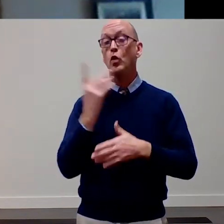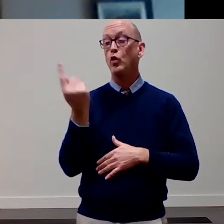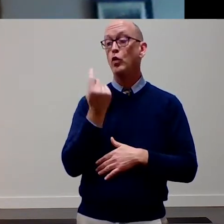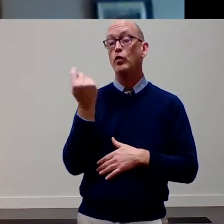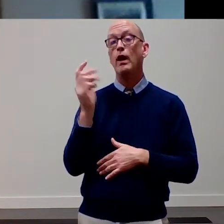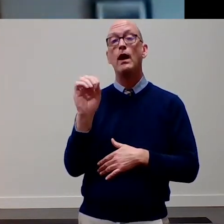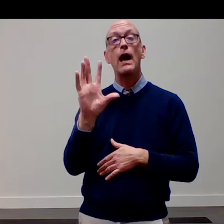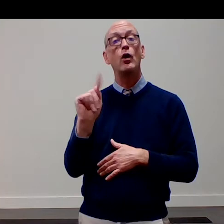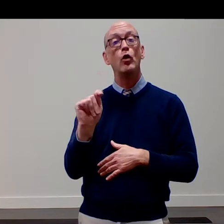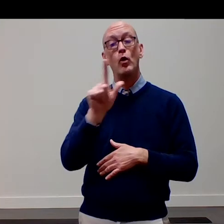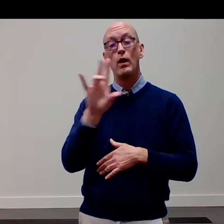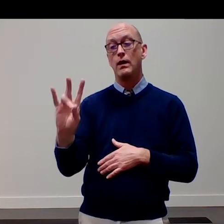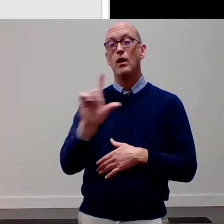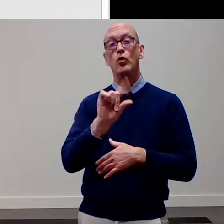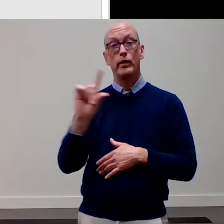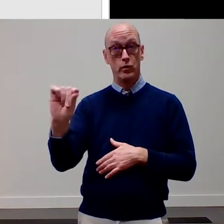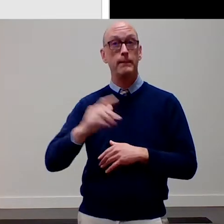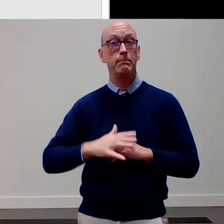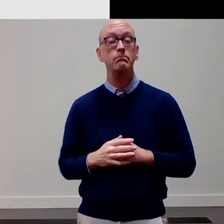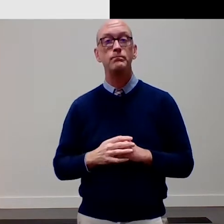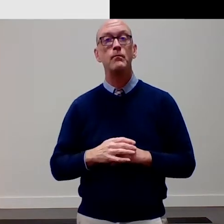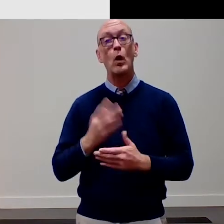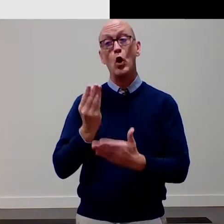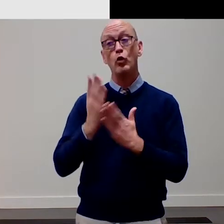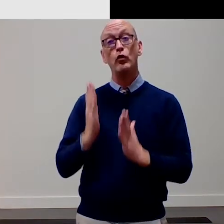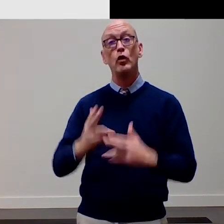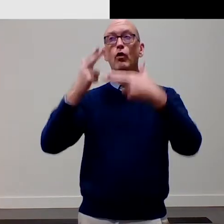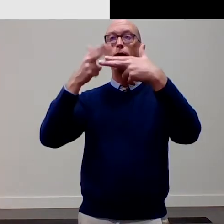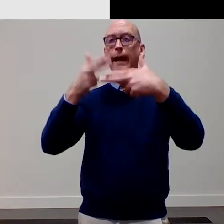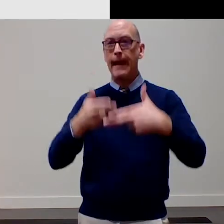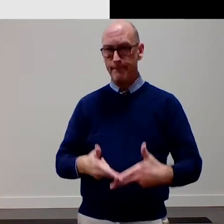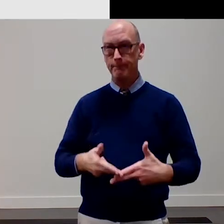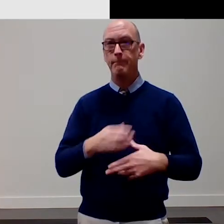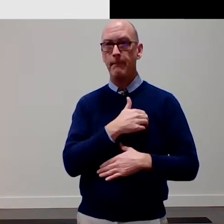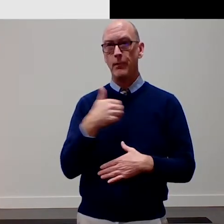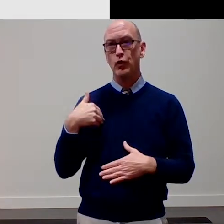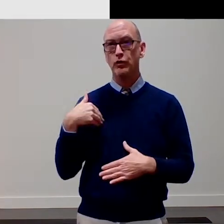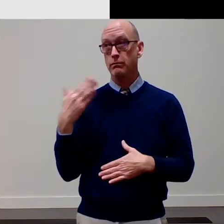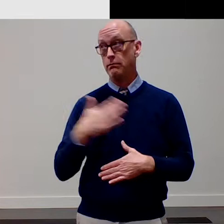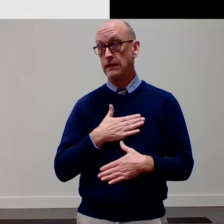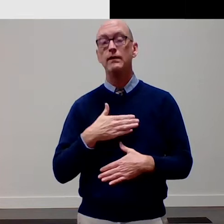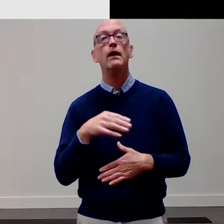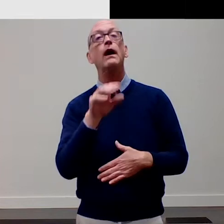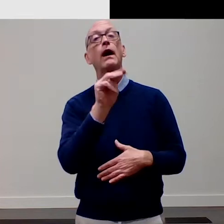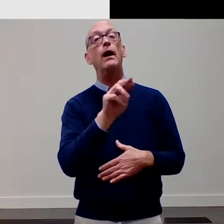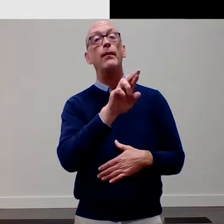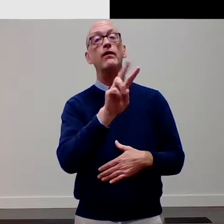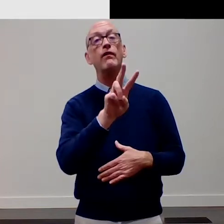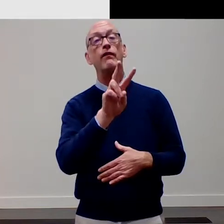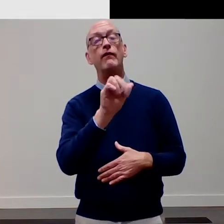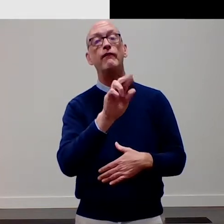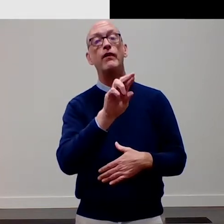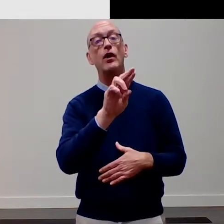Tuesday, October 27, 2020. Treasury, please call the roll. Mrs. Barway.